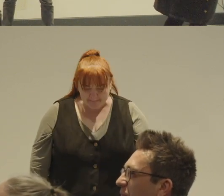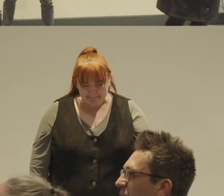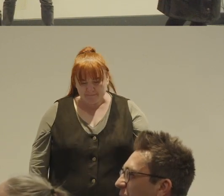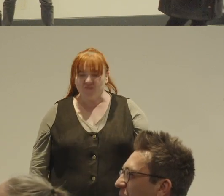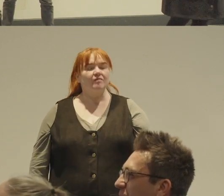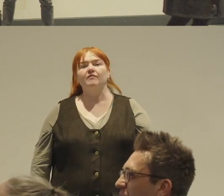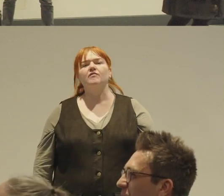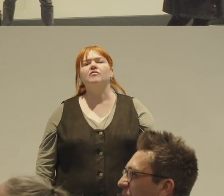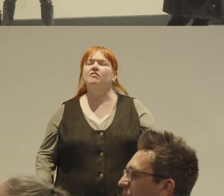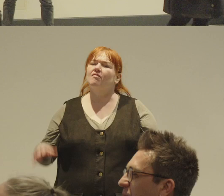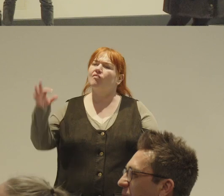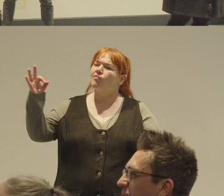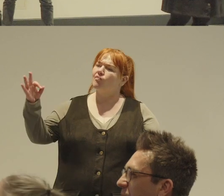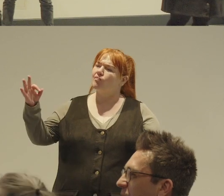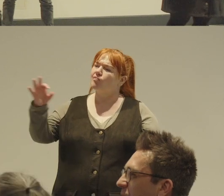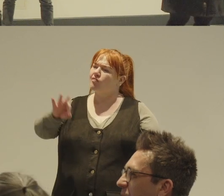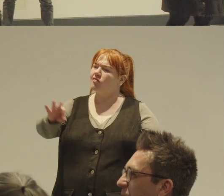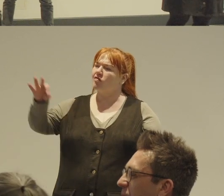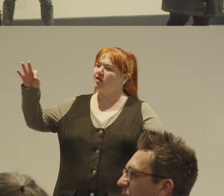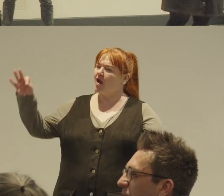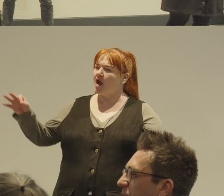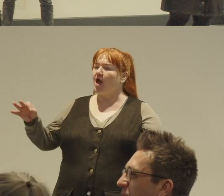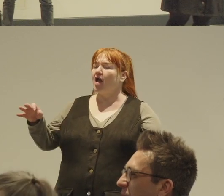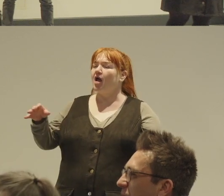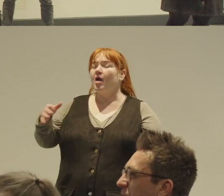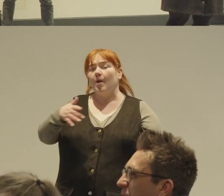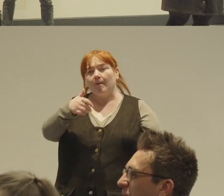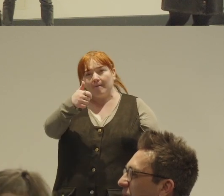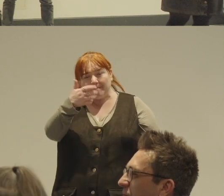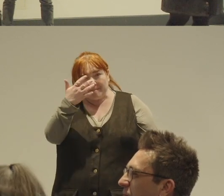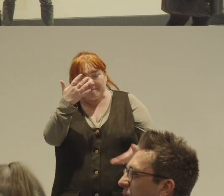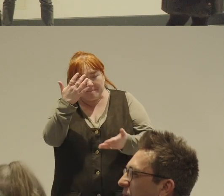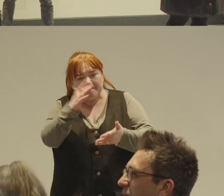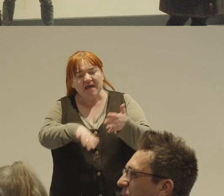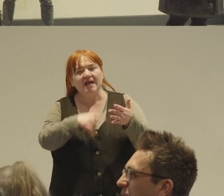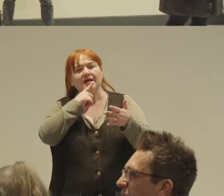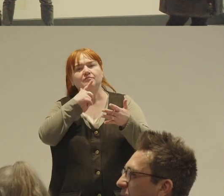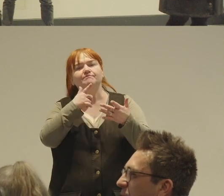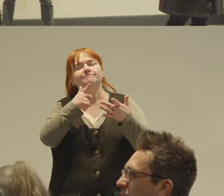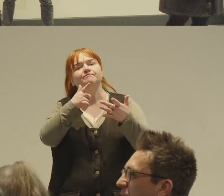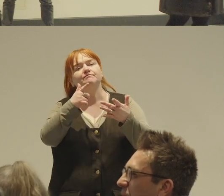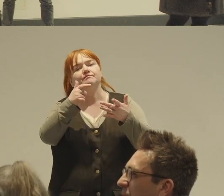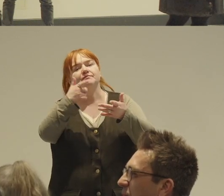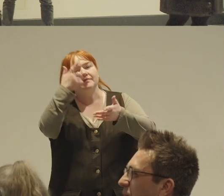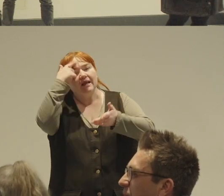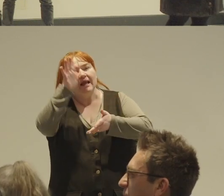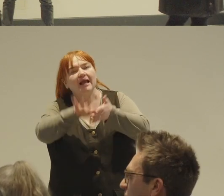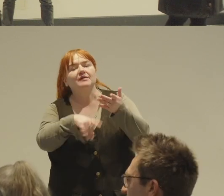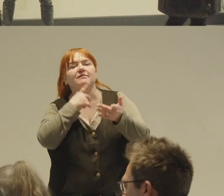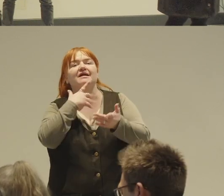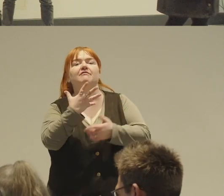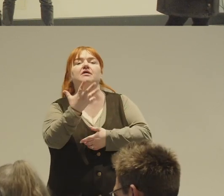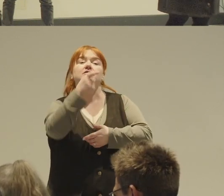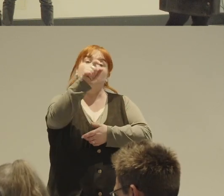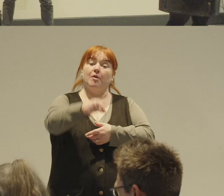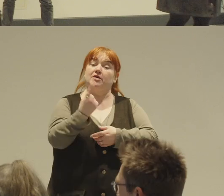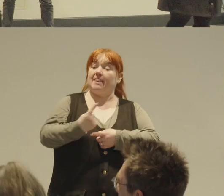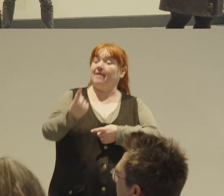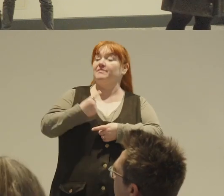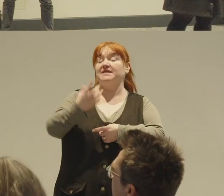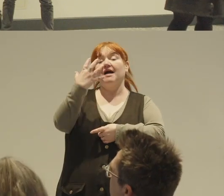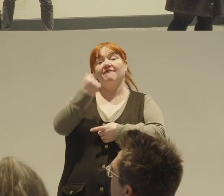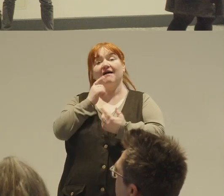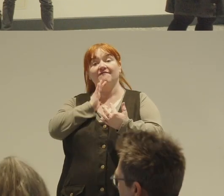Have you ever known someone to have access to work, so they're being